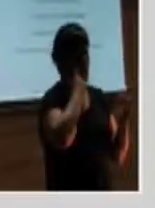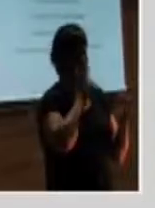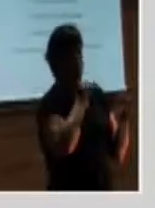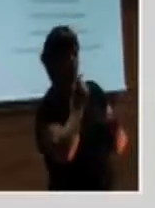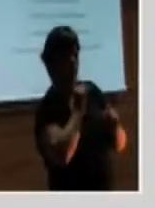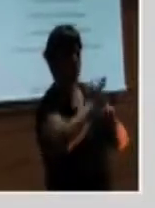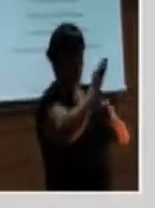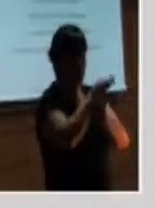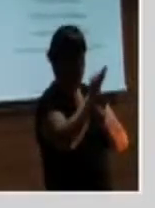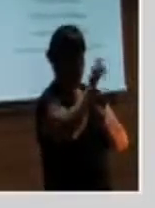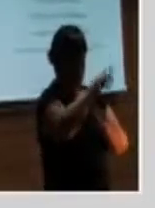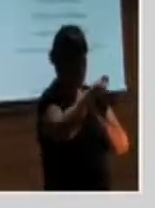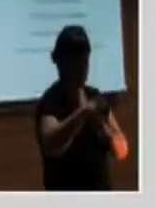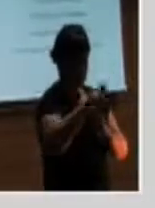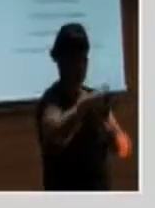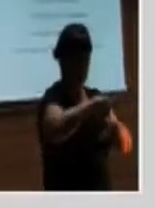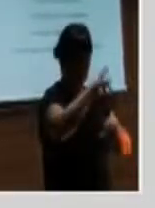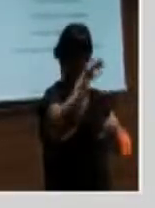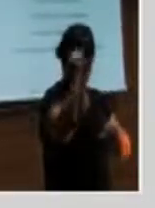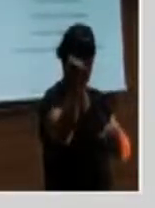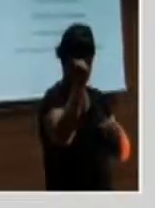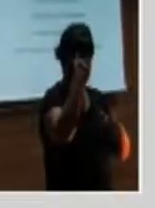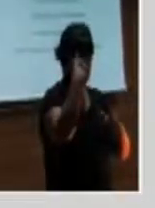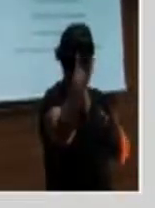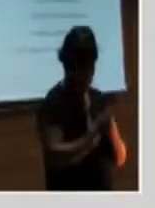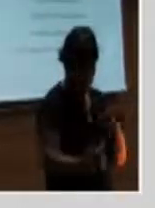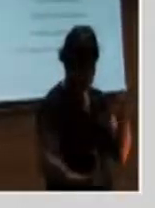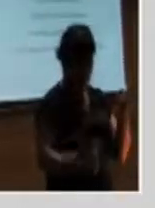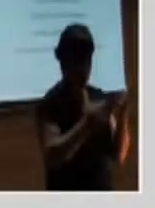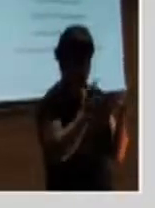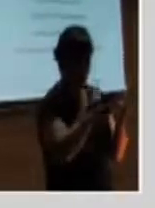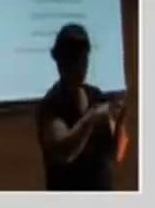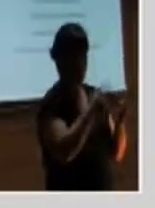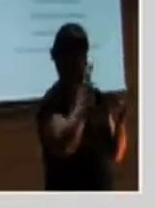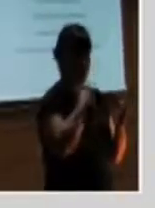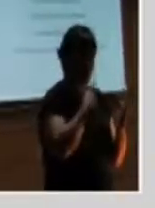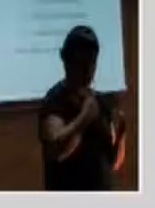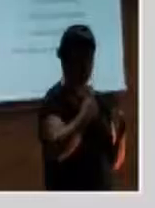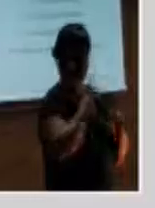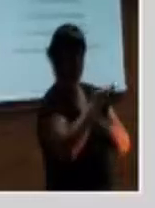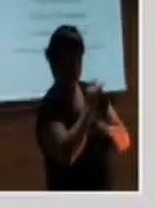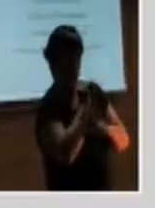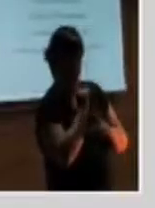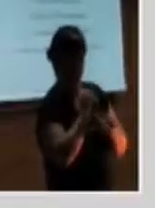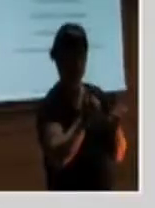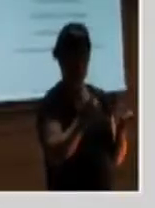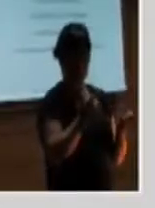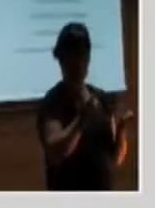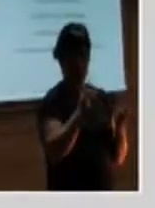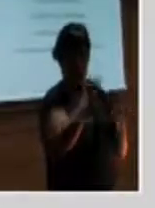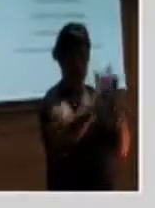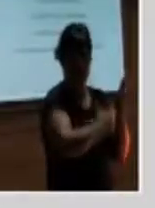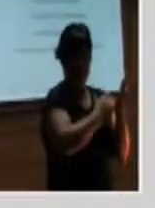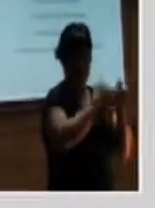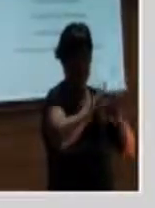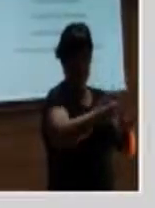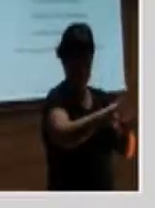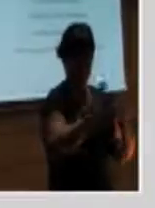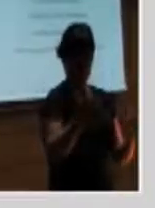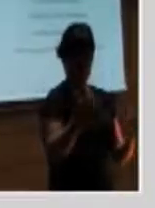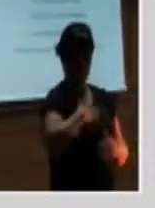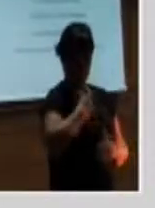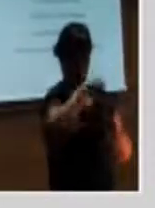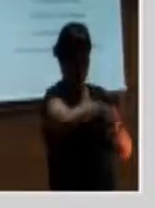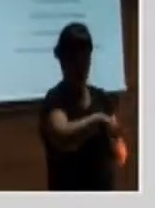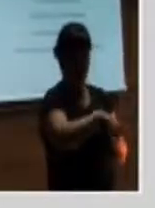should be approached. And the Swedish Dementia Center is the center responsible for implementing these guidelines,